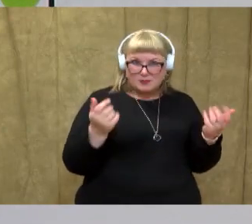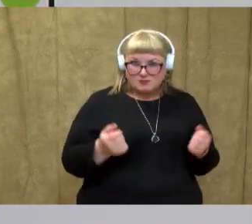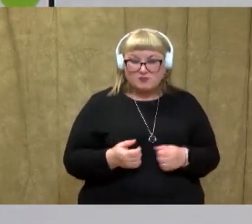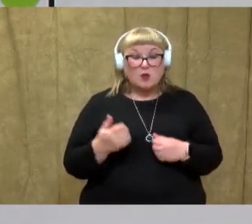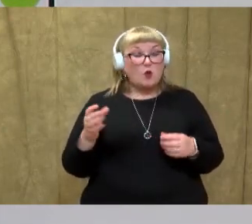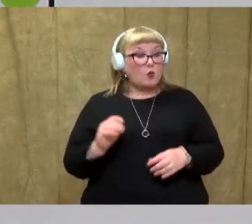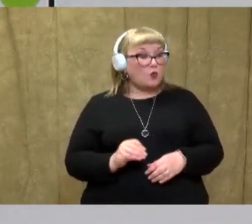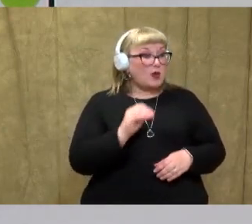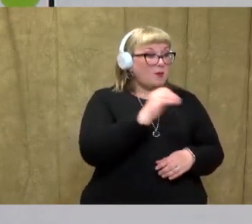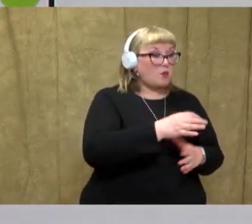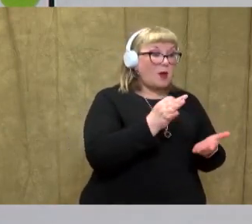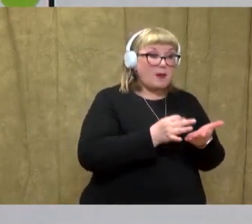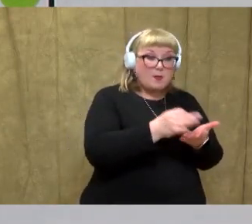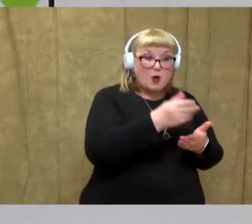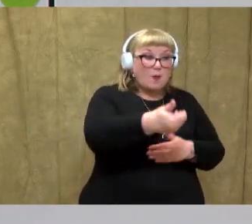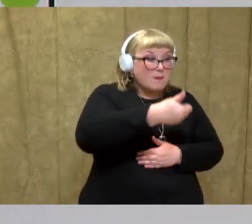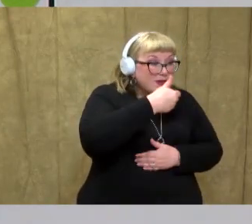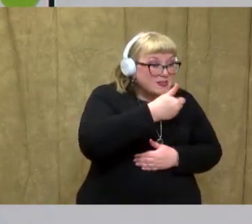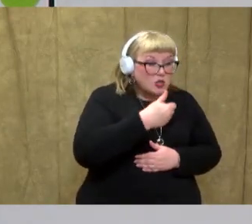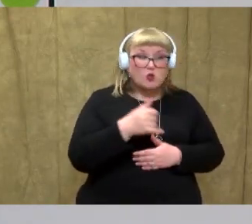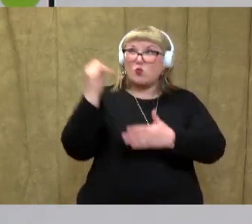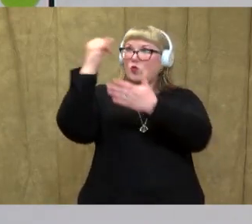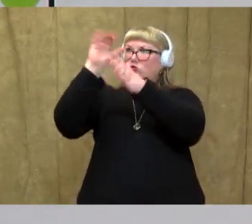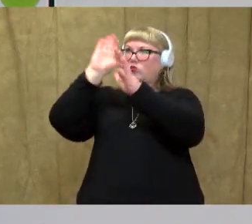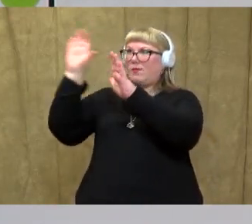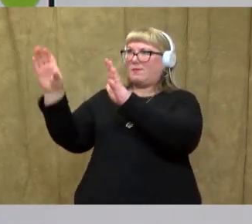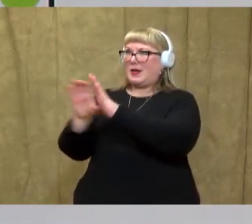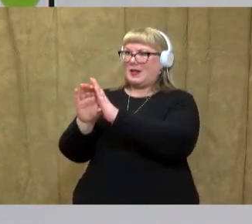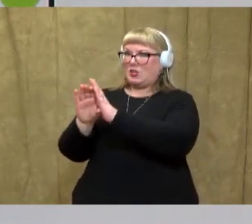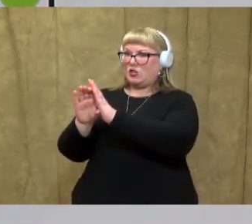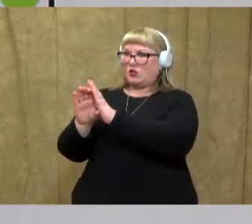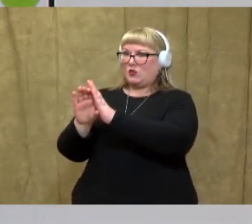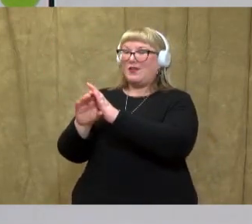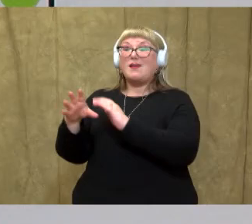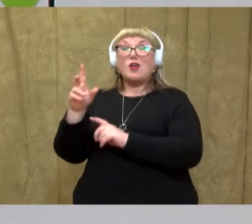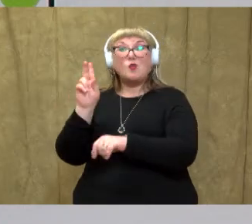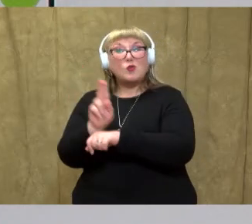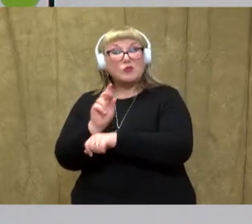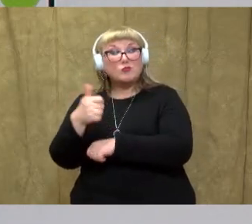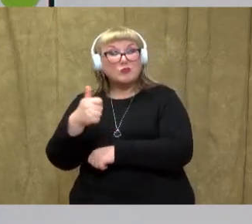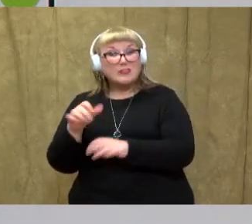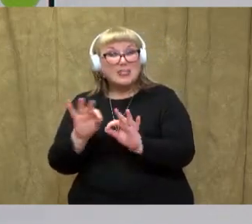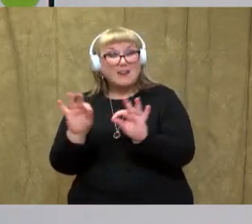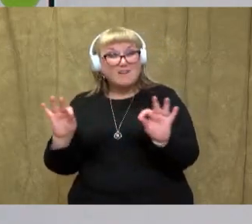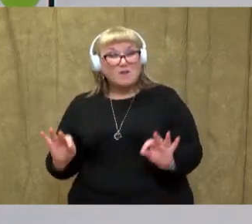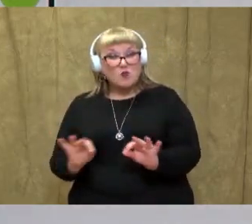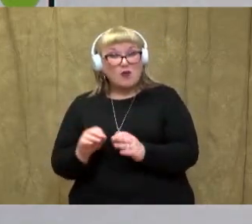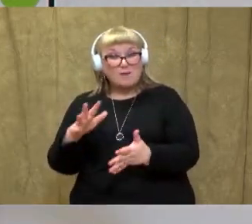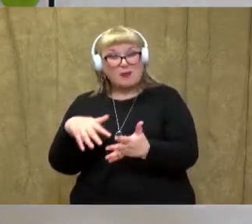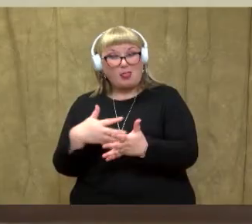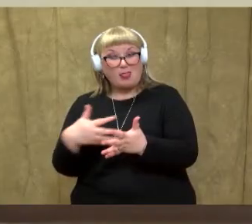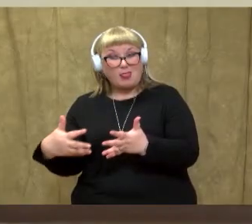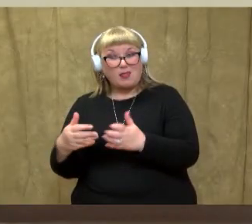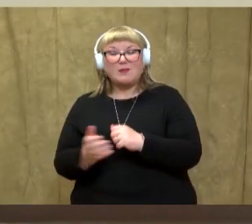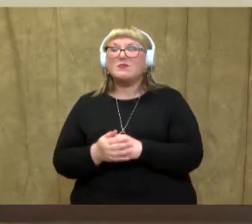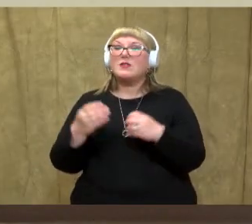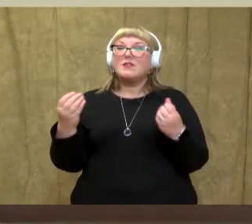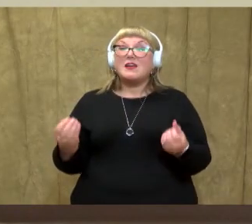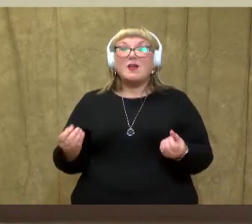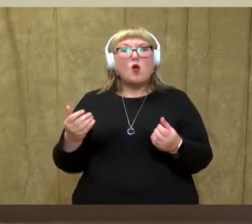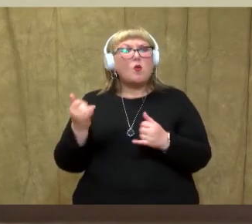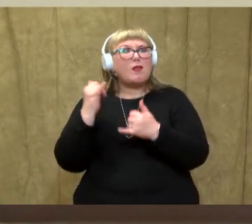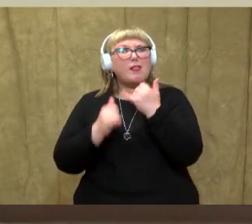our pizza, we've drawn a picture, and we've used a 10 frame. What is our last